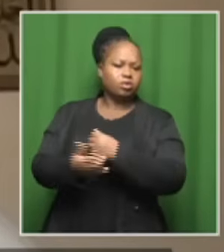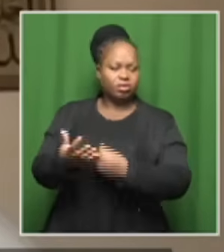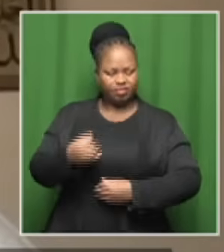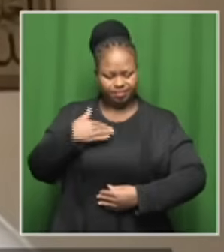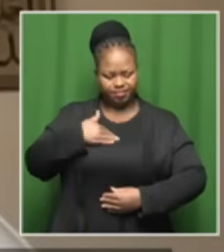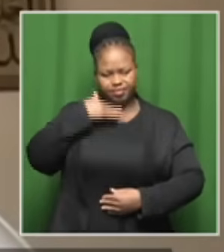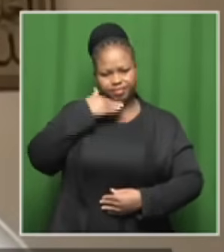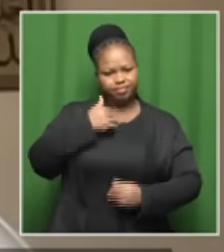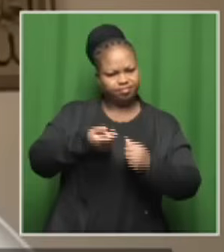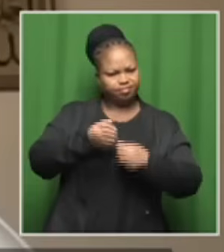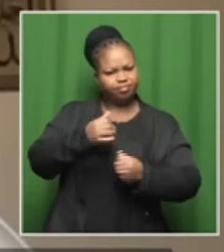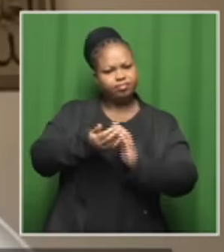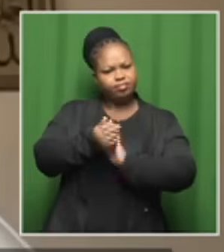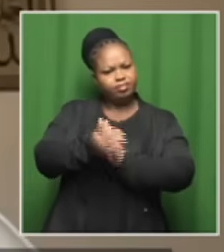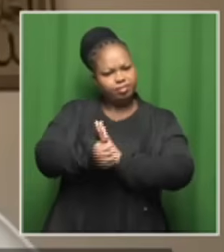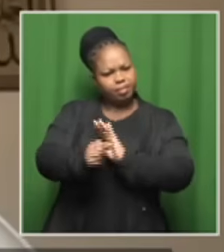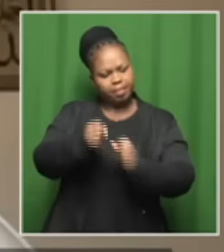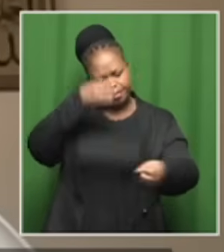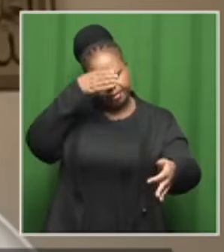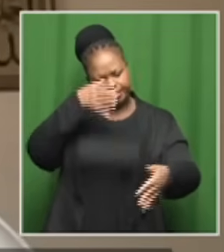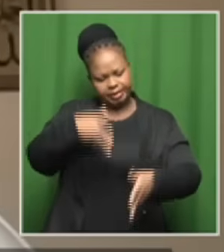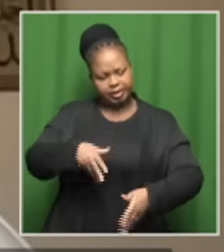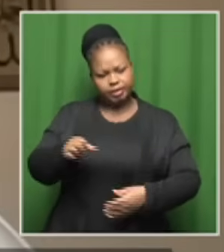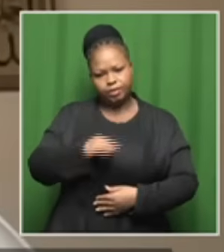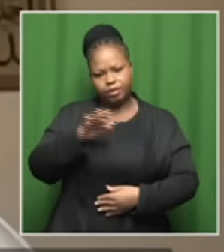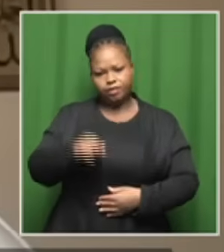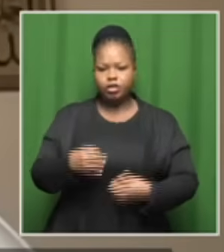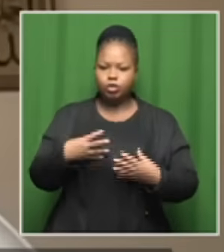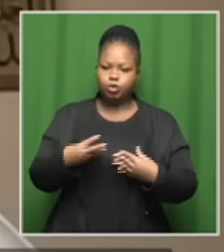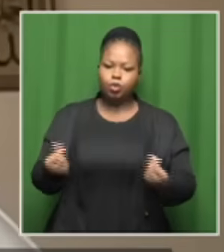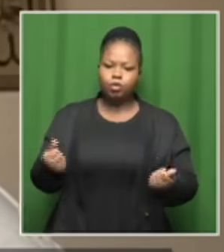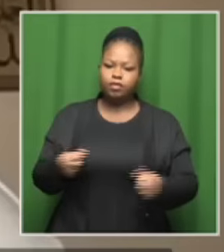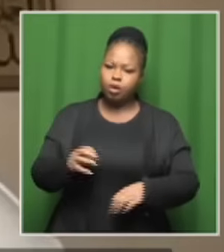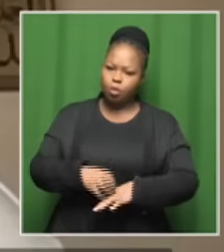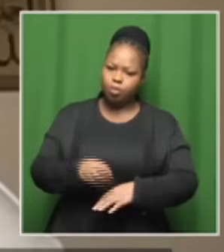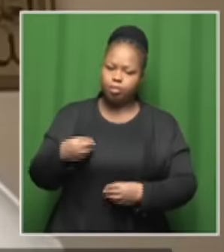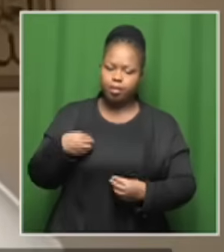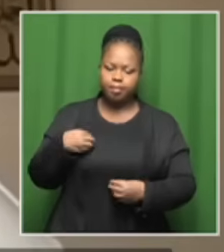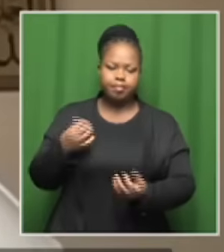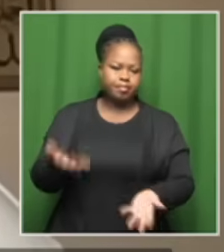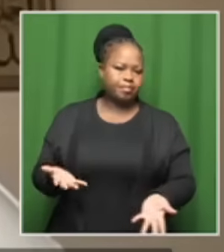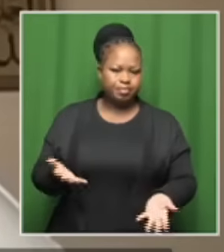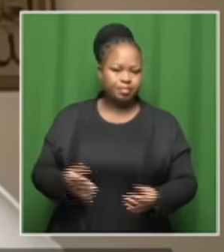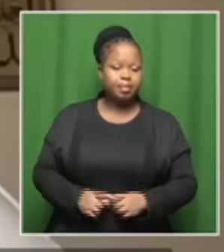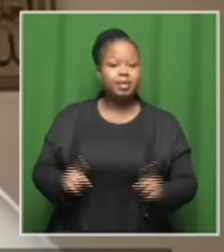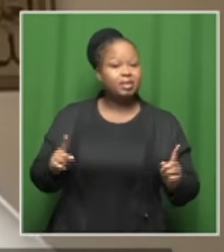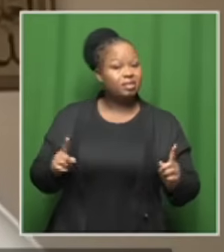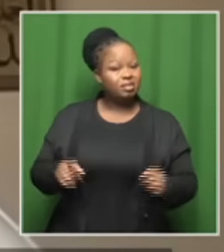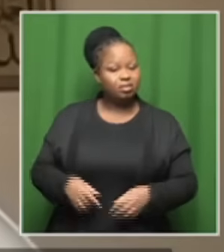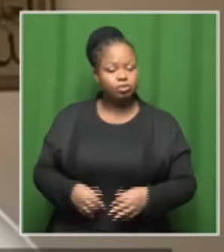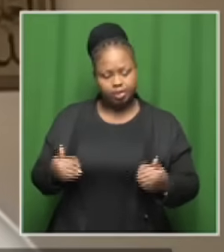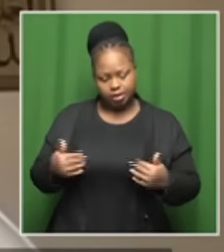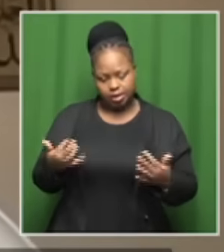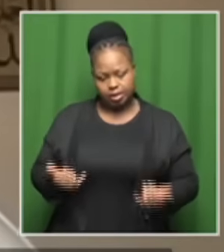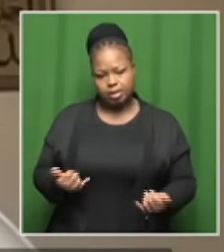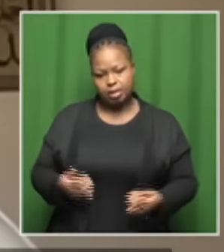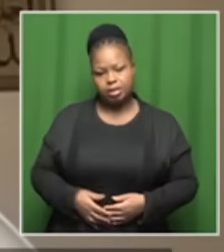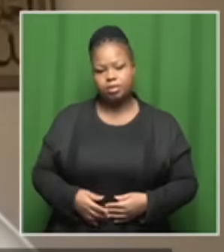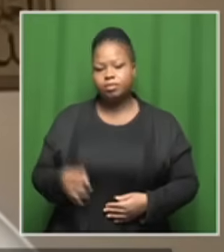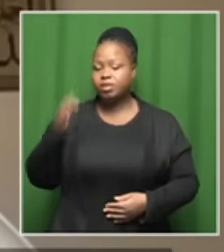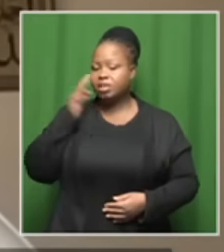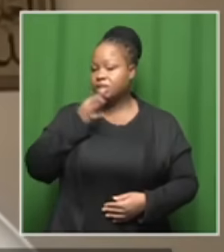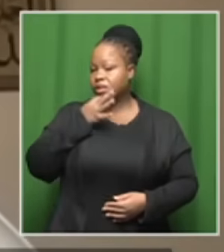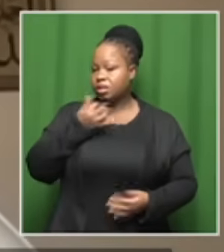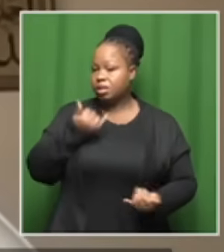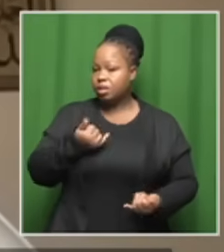enough capacity within our country to solve this problem. But we need to start now. As I indicated, we